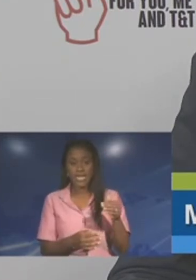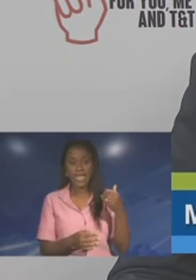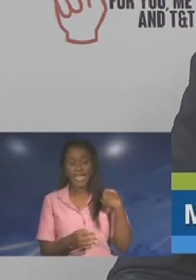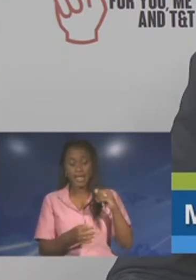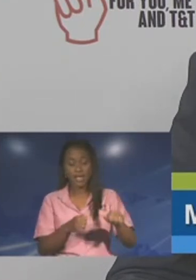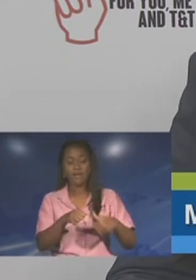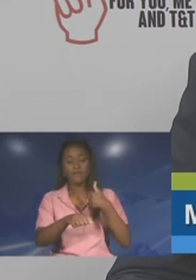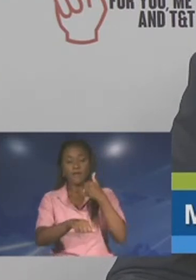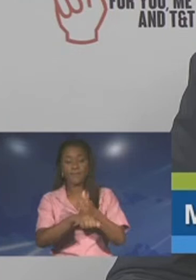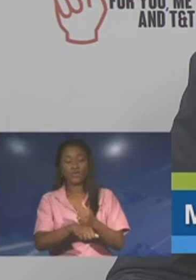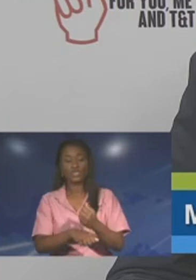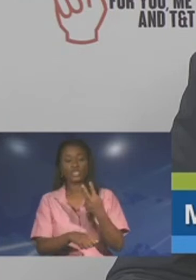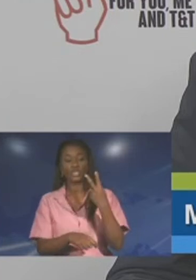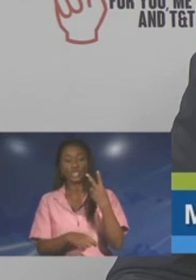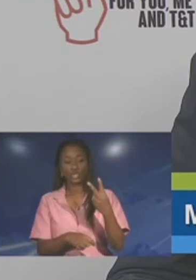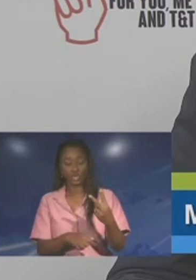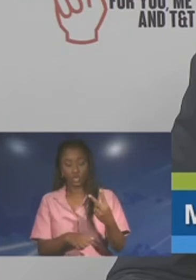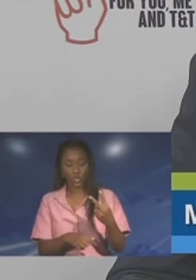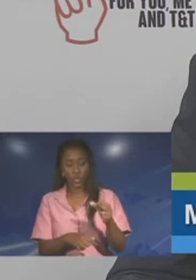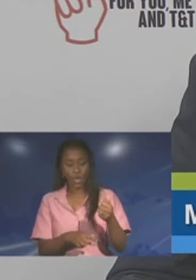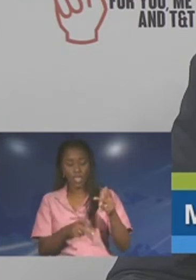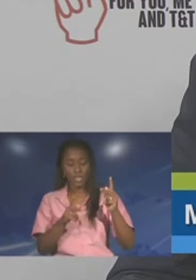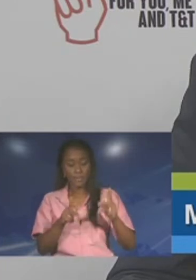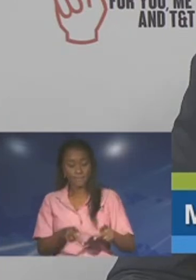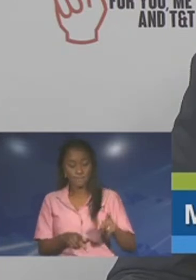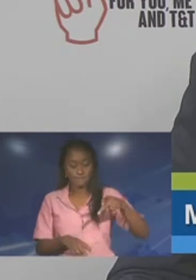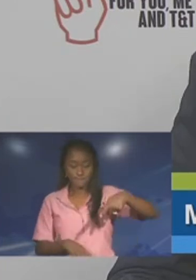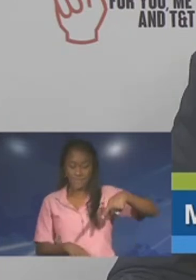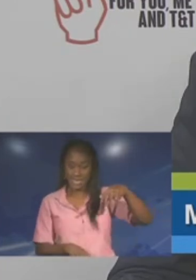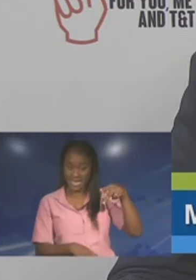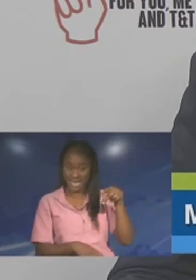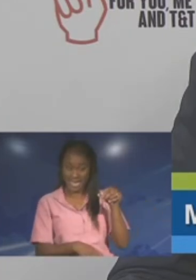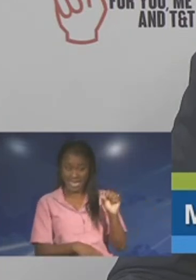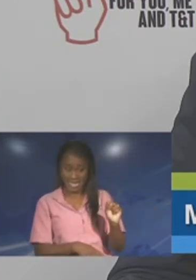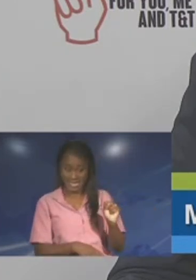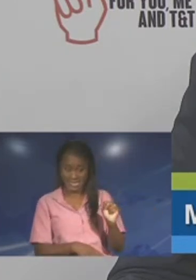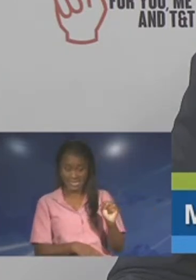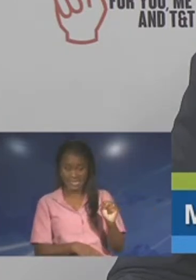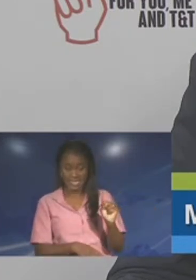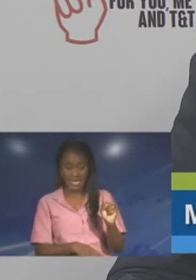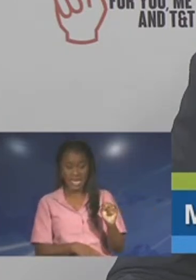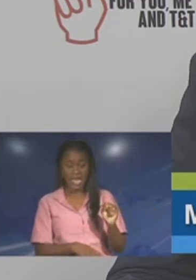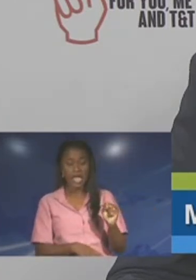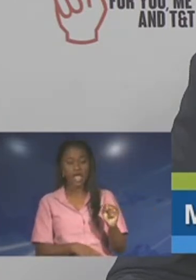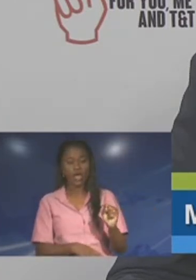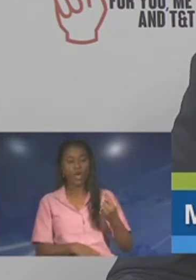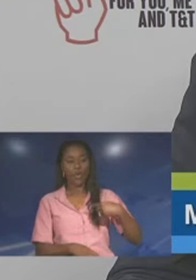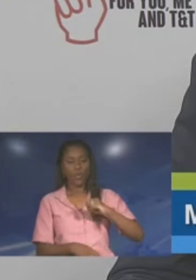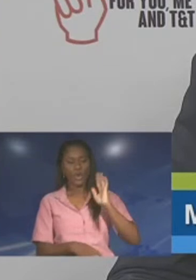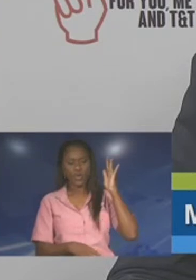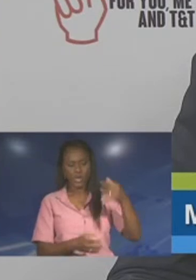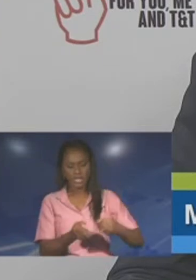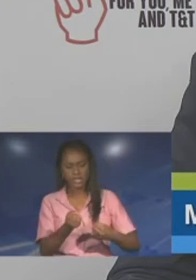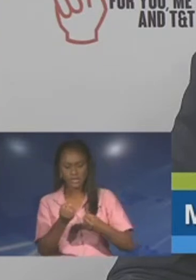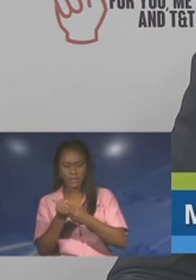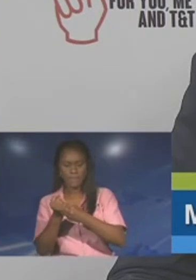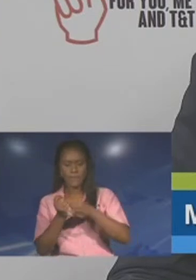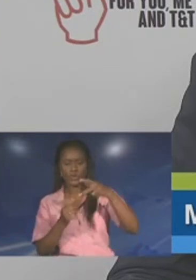appointed 2 co-chairs, which are permanent secretaries, and we will be supporting the permanent